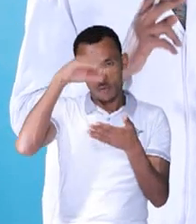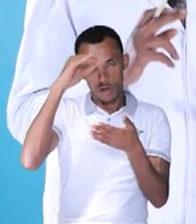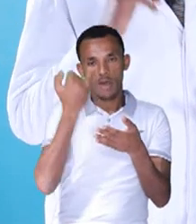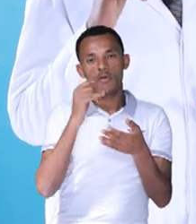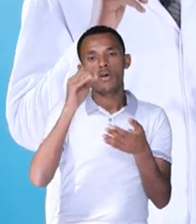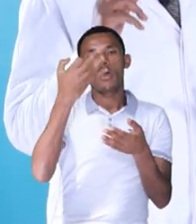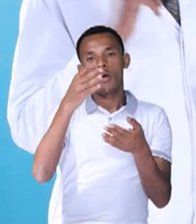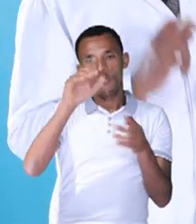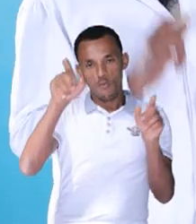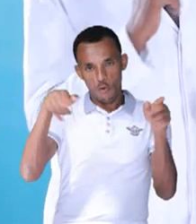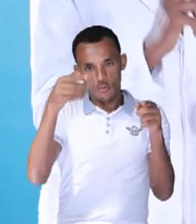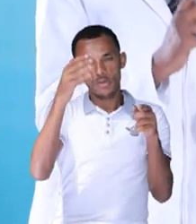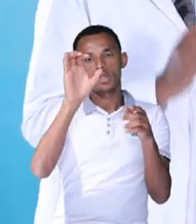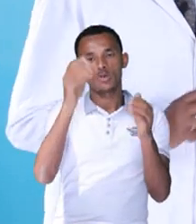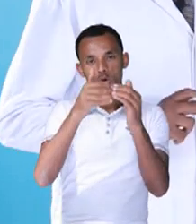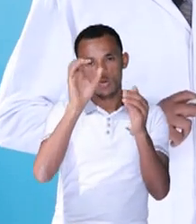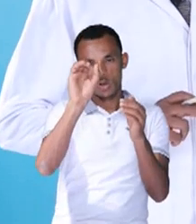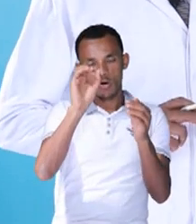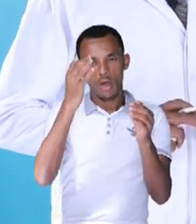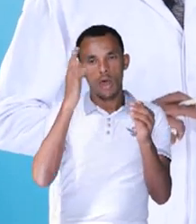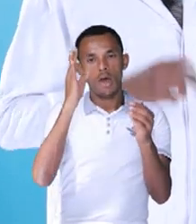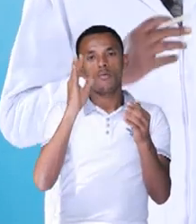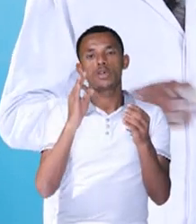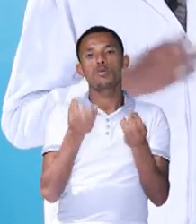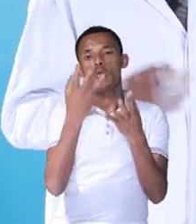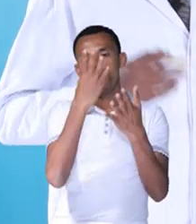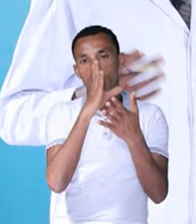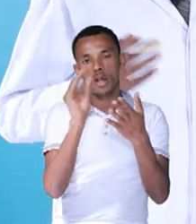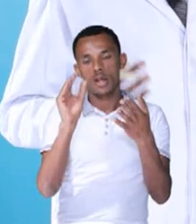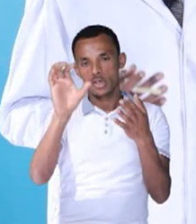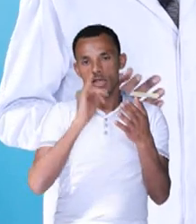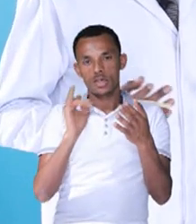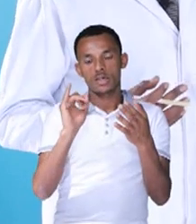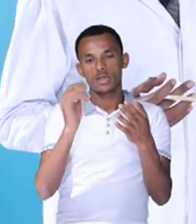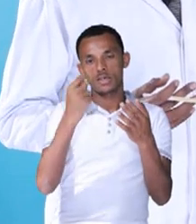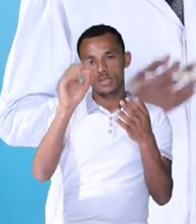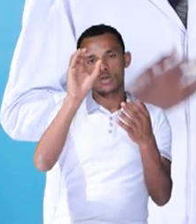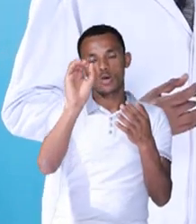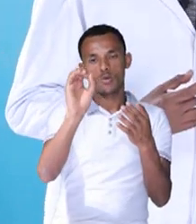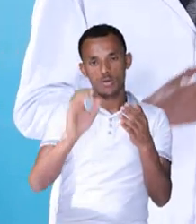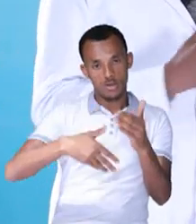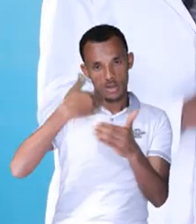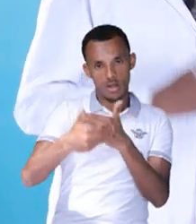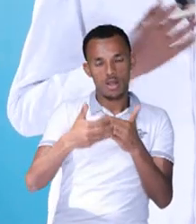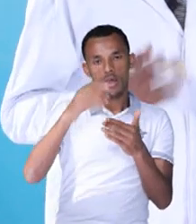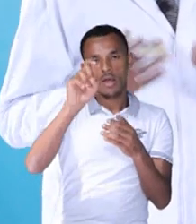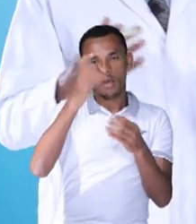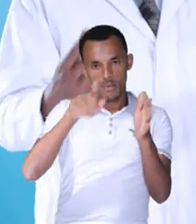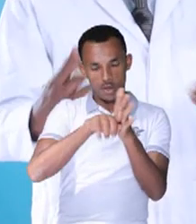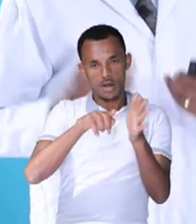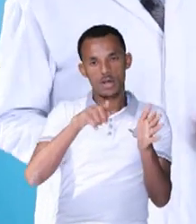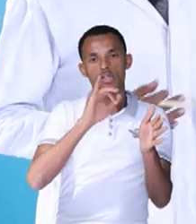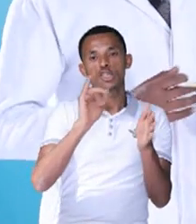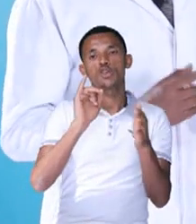of c is equal to 0, if f is a polynomial and c makes the function to be equal to 0, then x minus